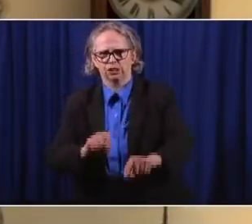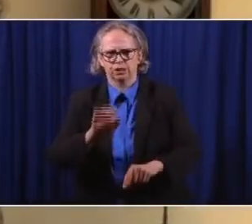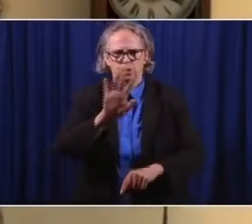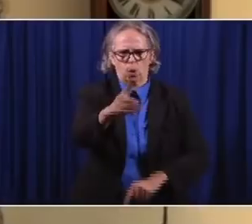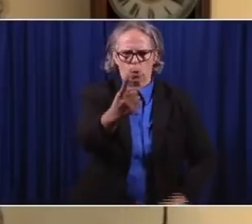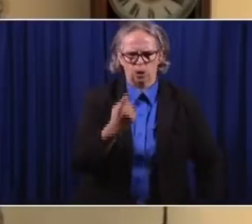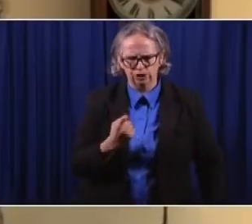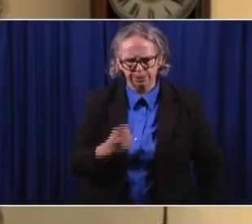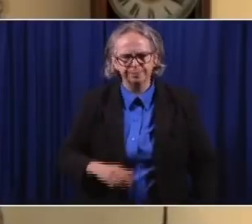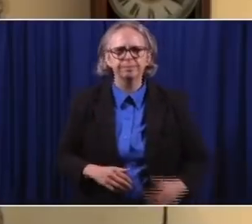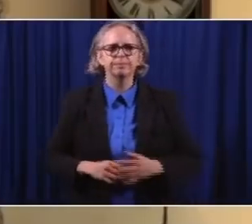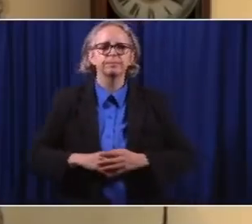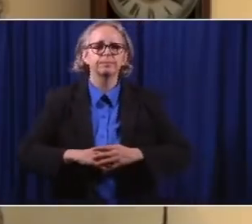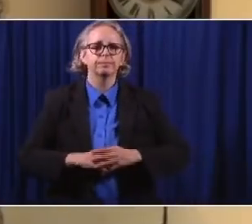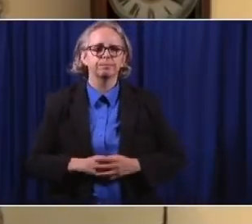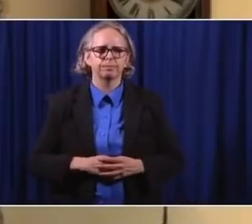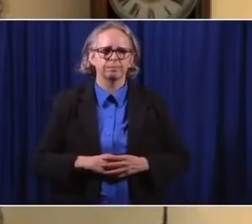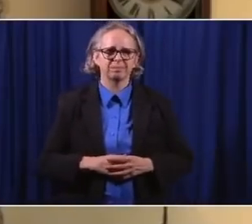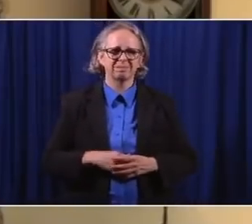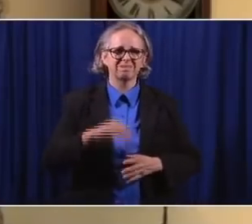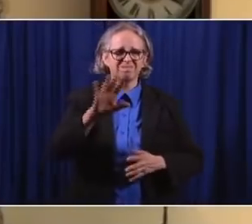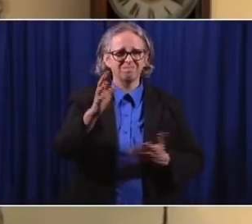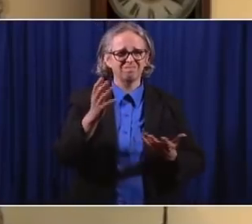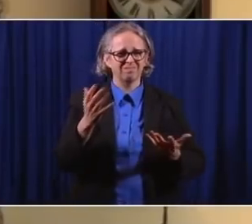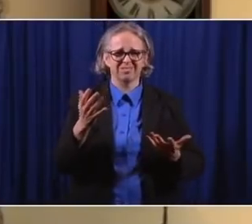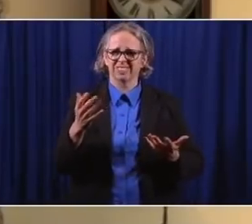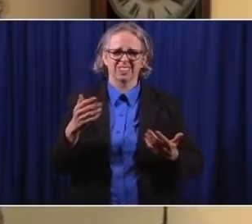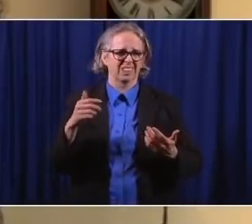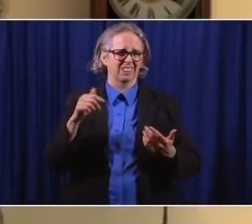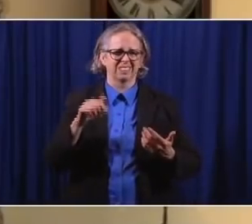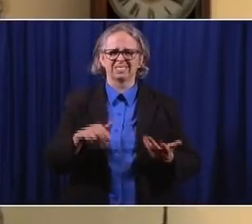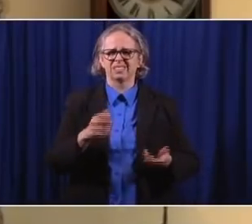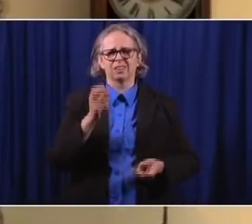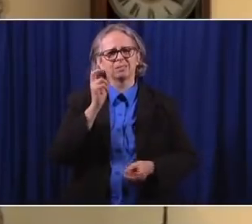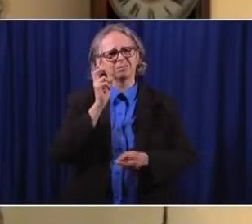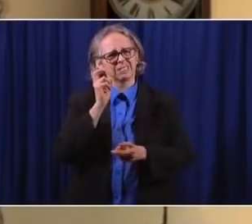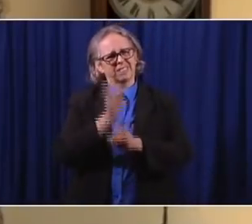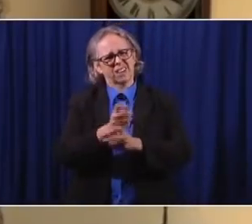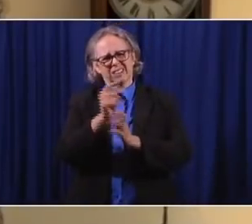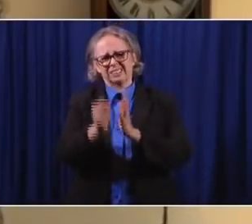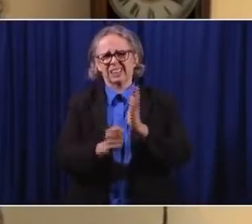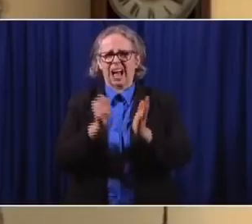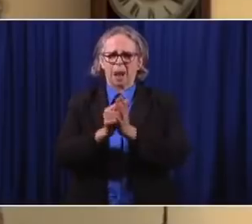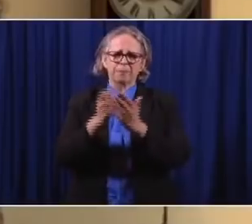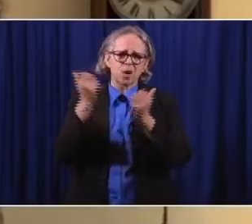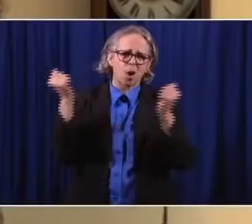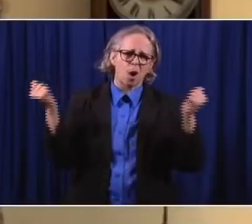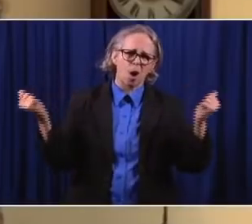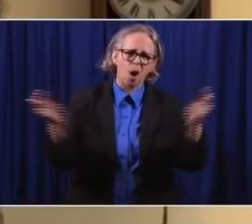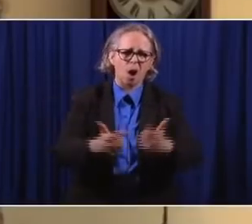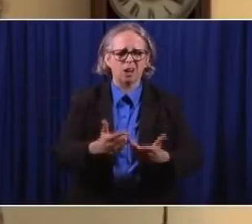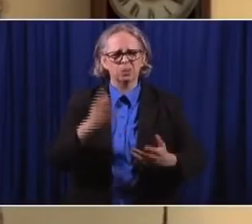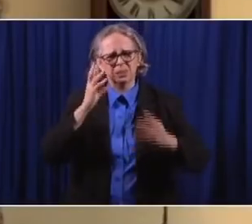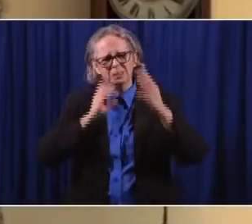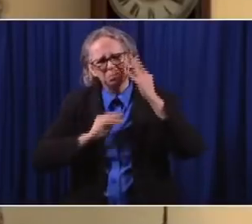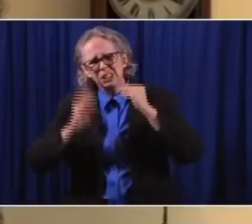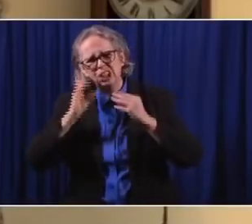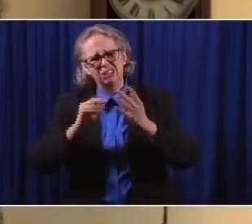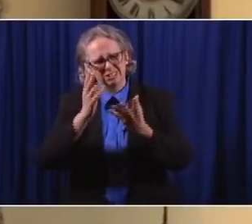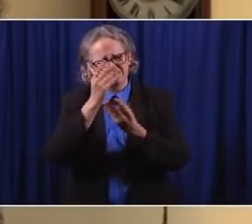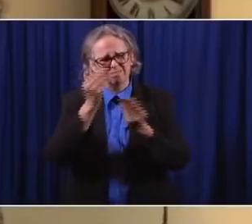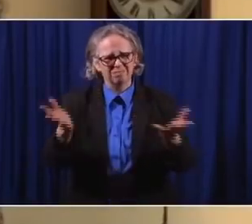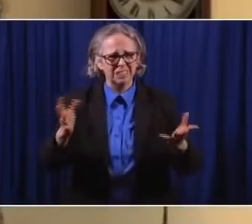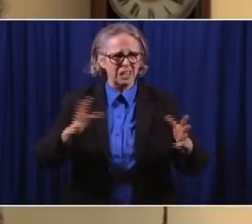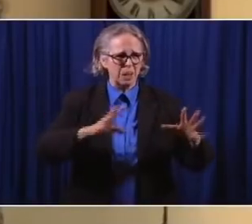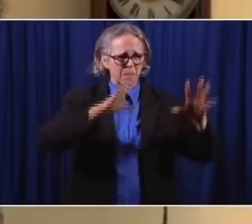we're going through a difficult time. A lot of things going on. We've got a presidential election that is